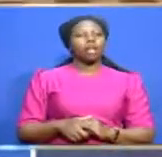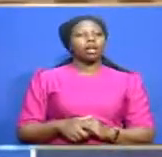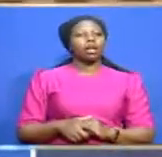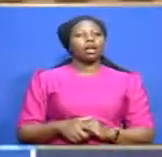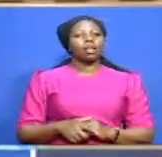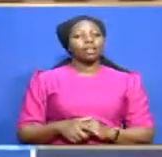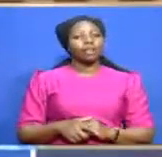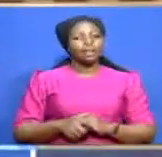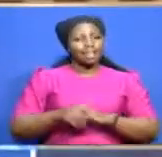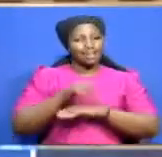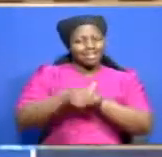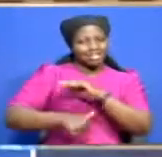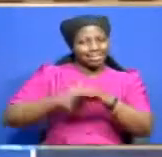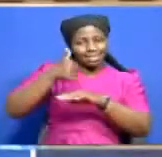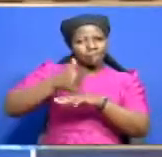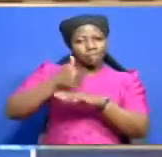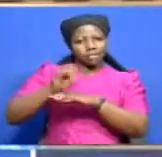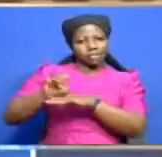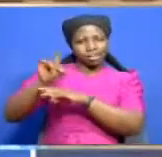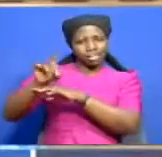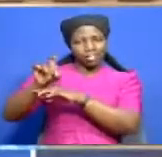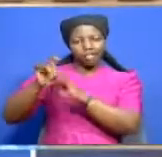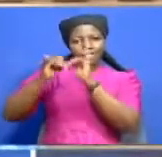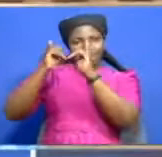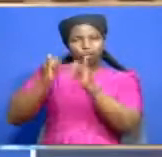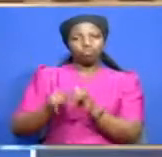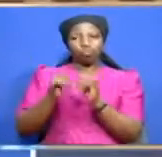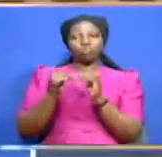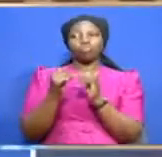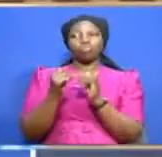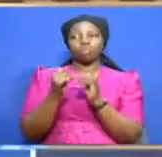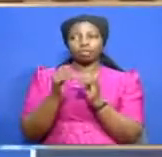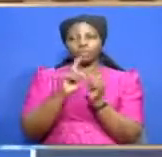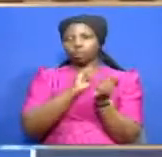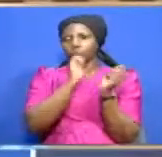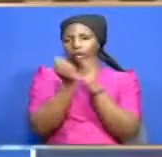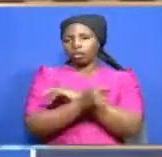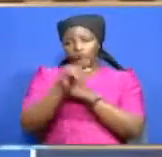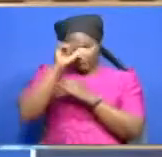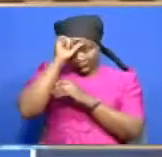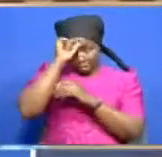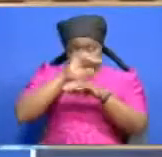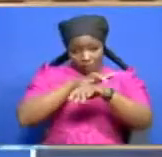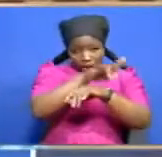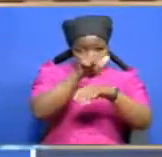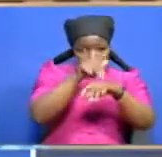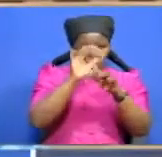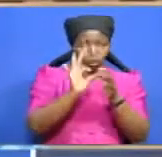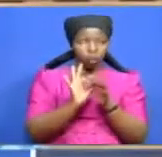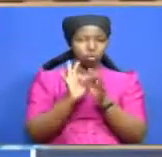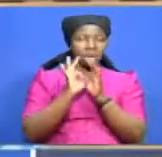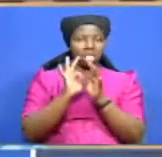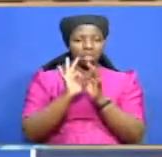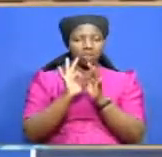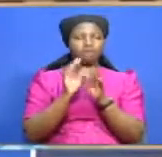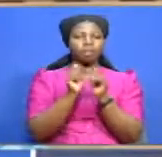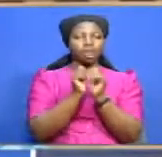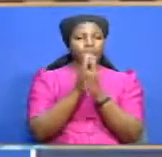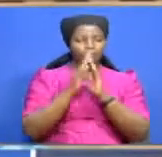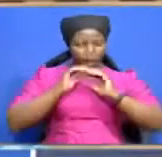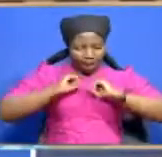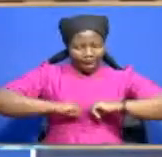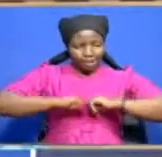establishment of the executive of the new revitalized transitional government of national unity and the agreement